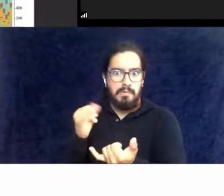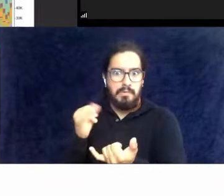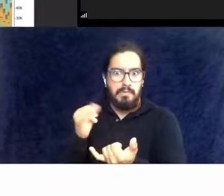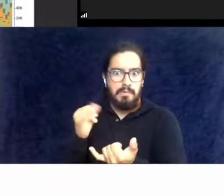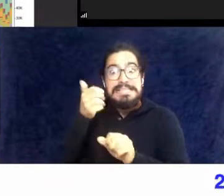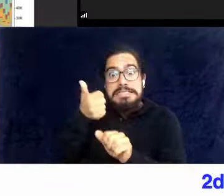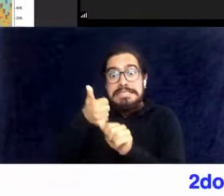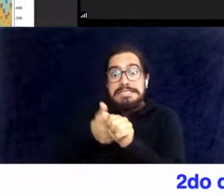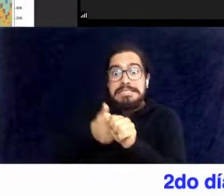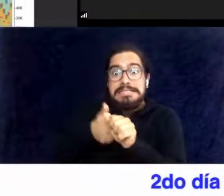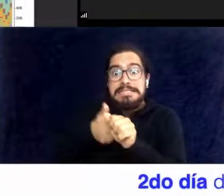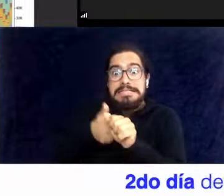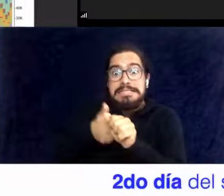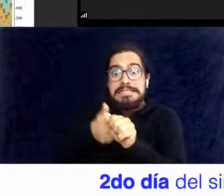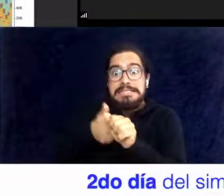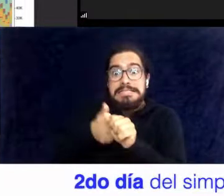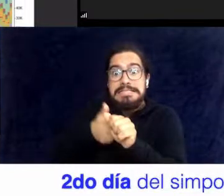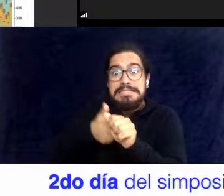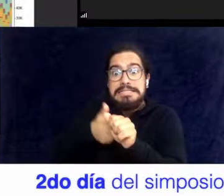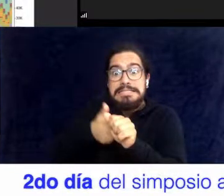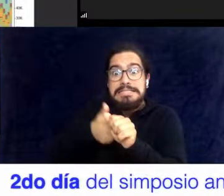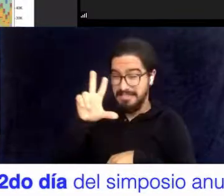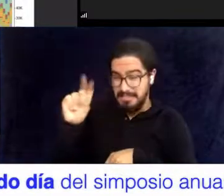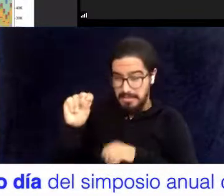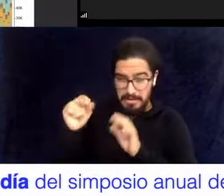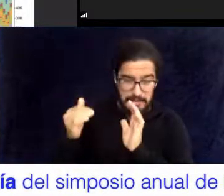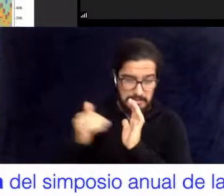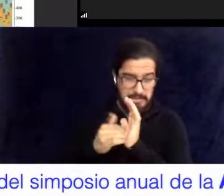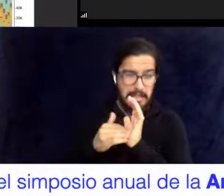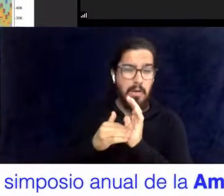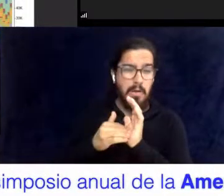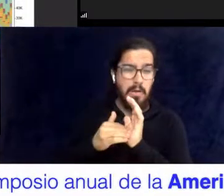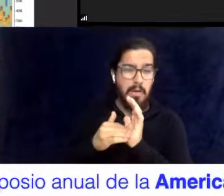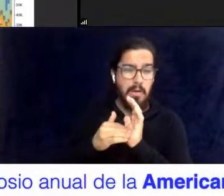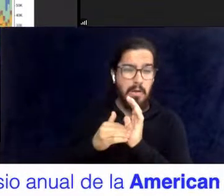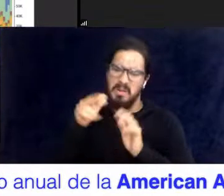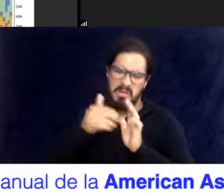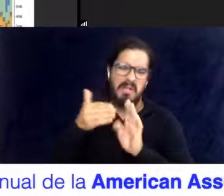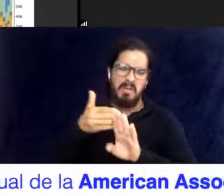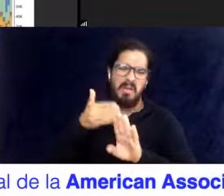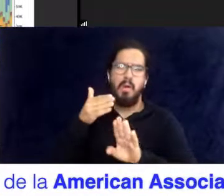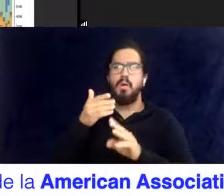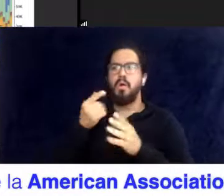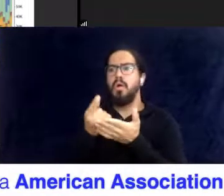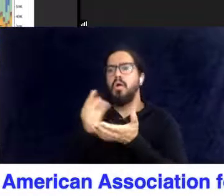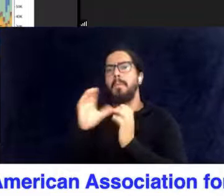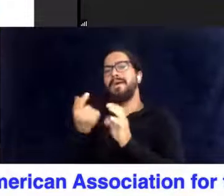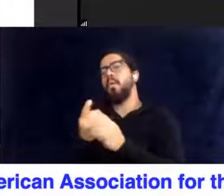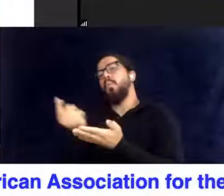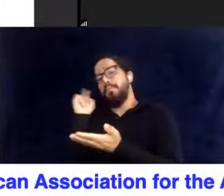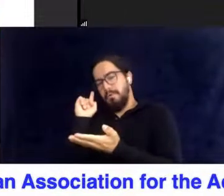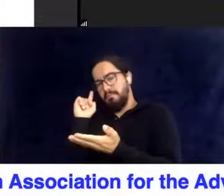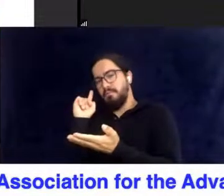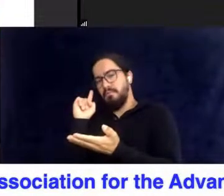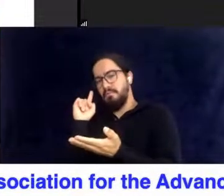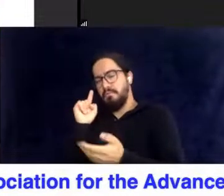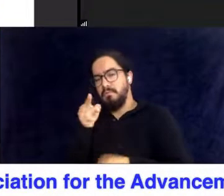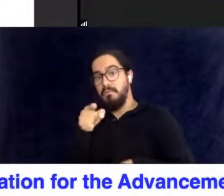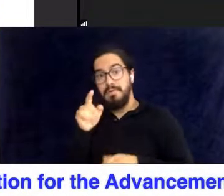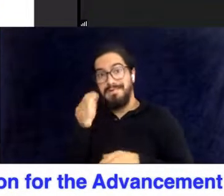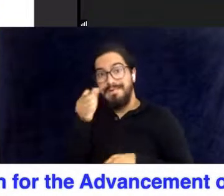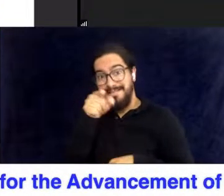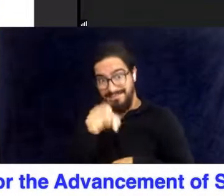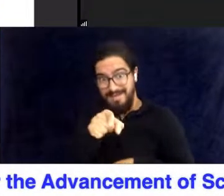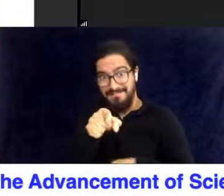last week, up from 90,000 in the week before. And the next slide just shows the deaths that have